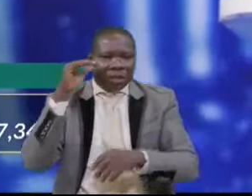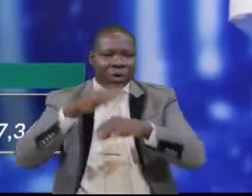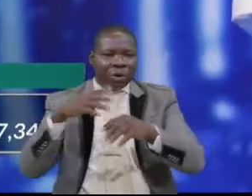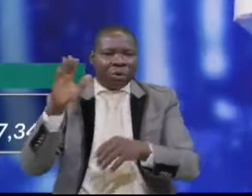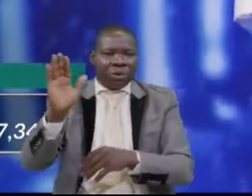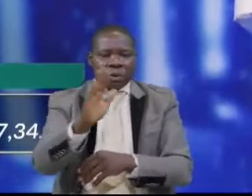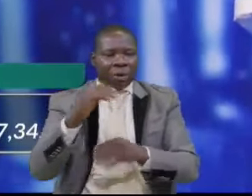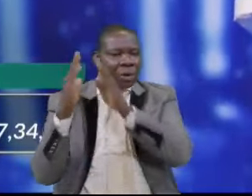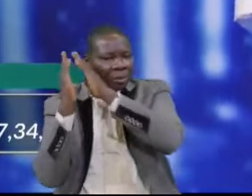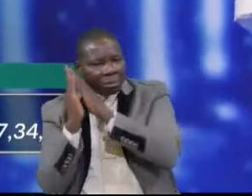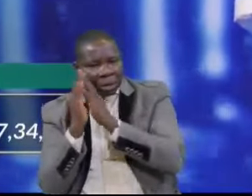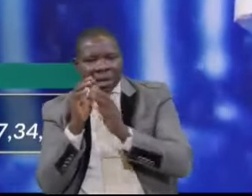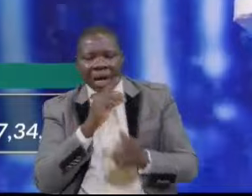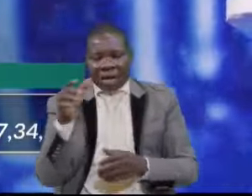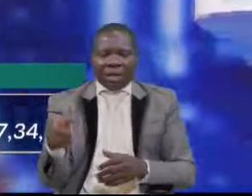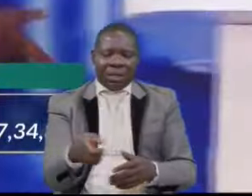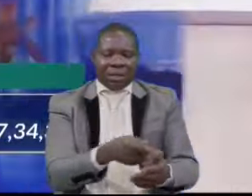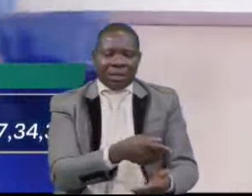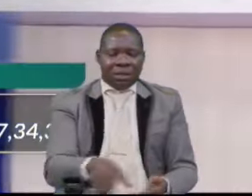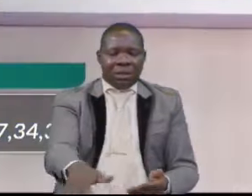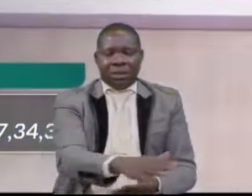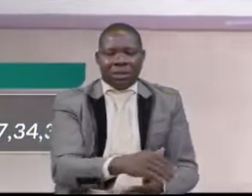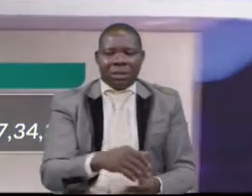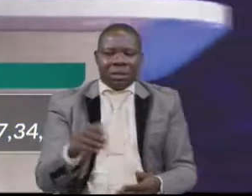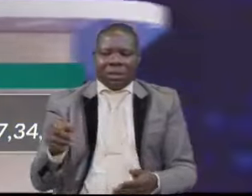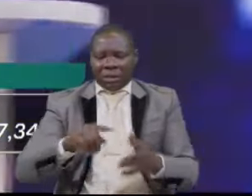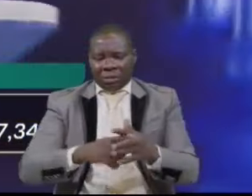other person could reveal. Remember, Daniel,